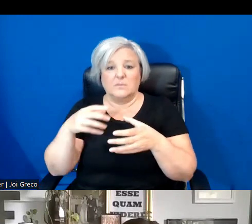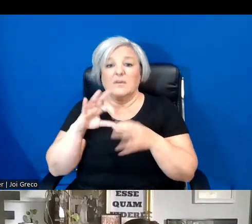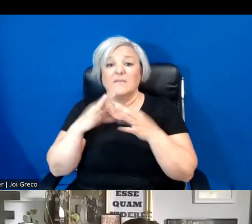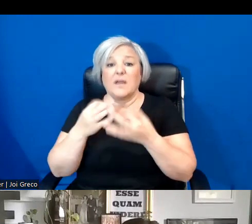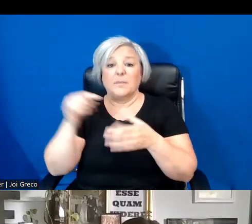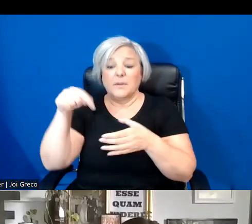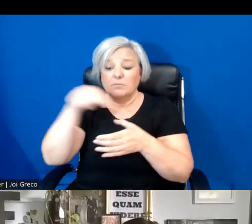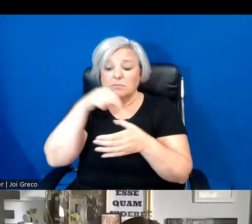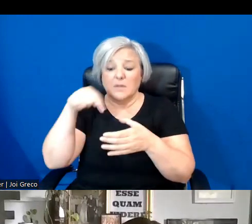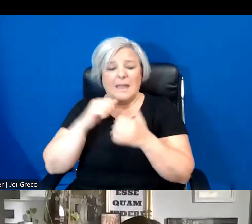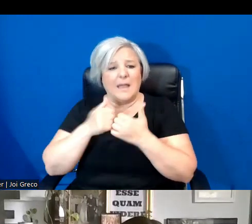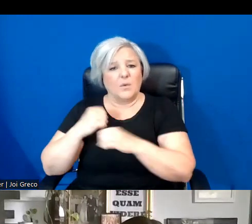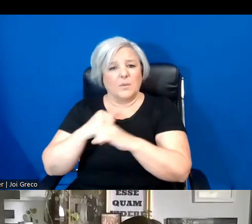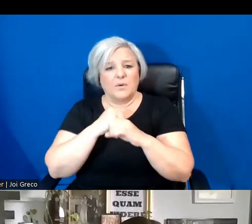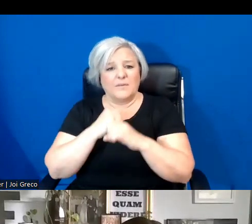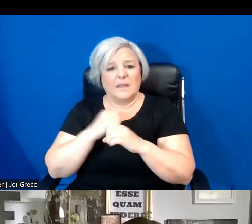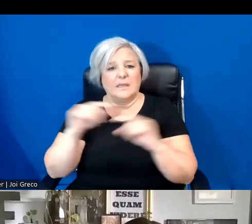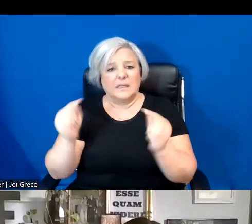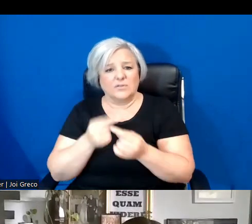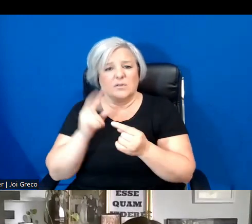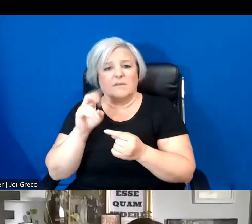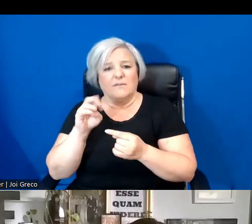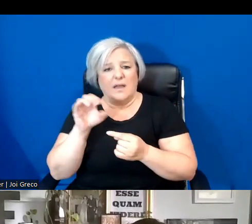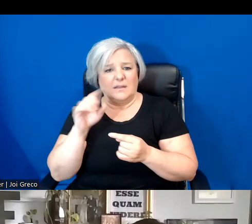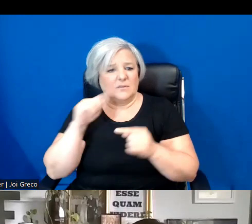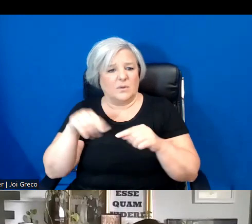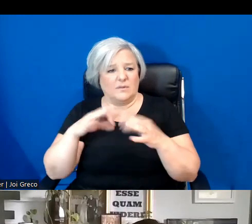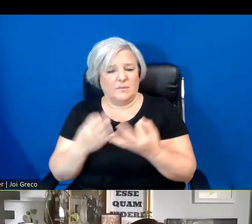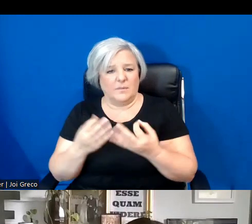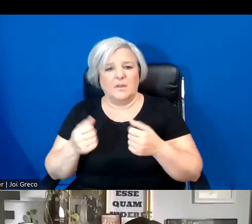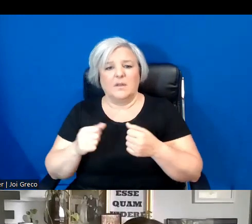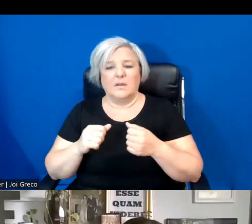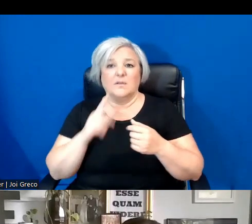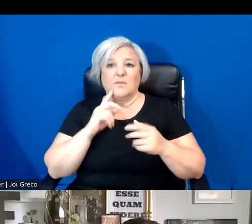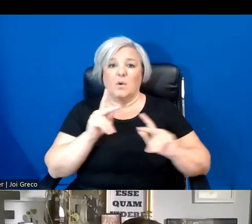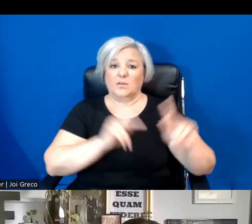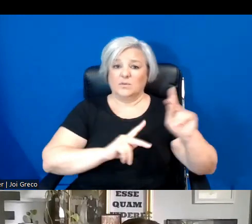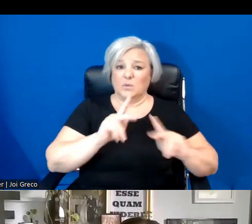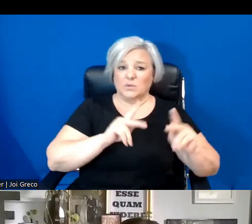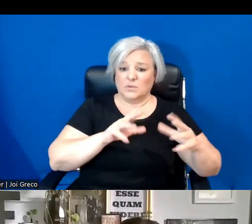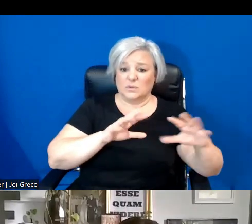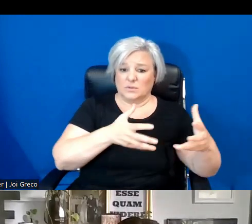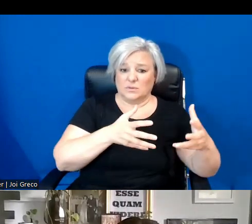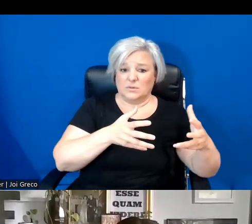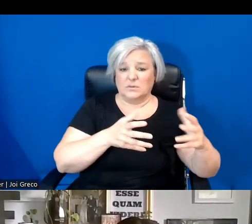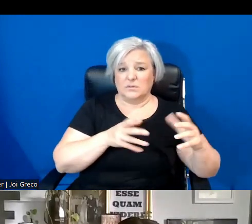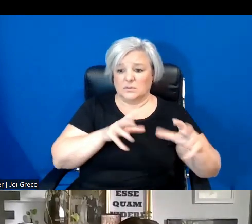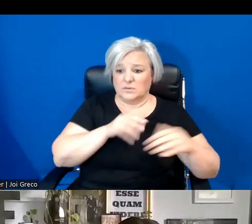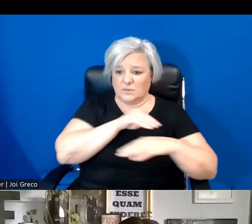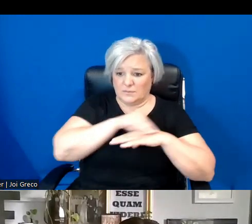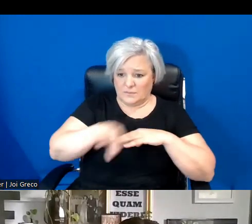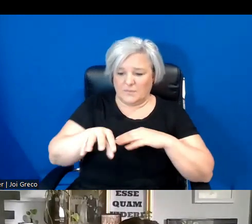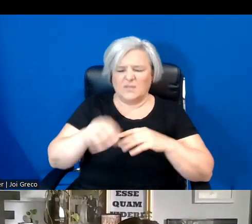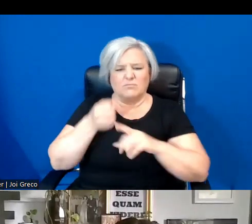How can we prevent injuries and violence for this family? Social determinants of health tell us that we have to focus on all the factors that impact